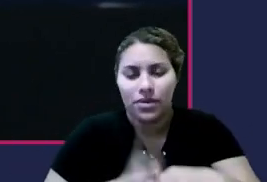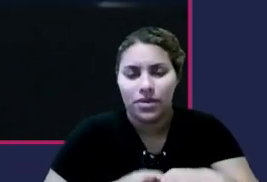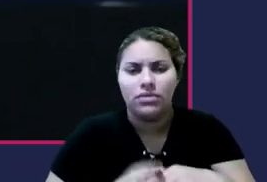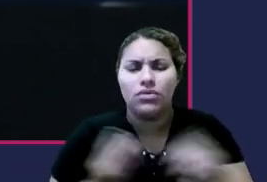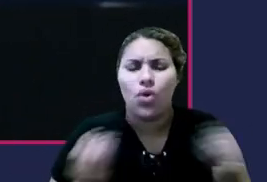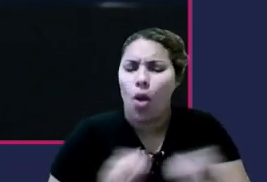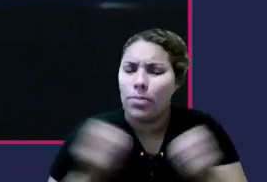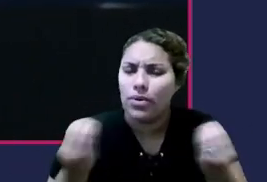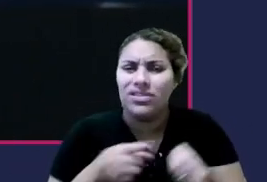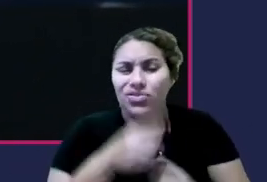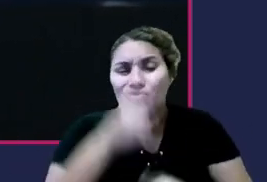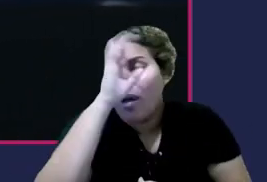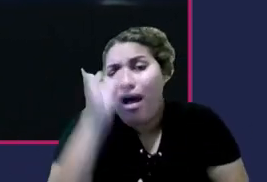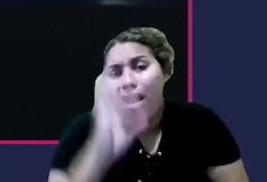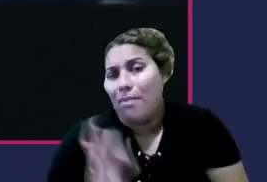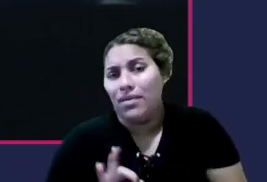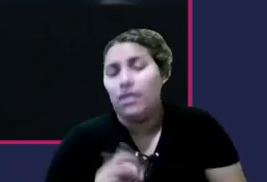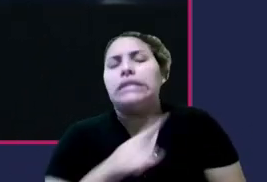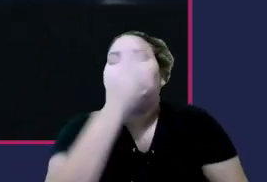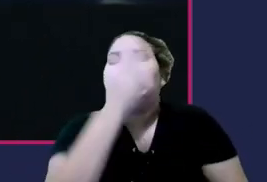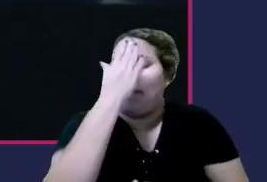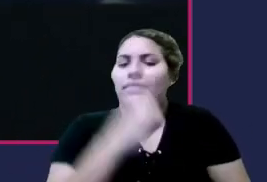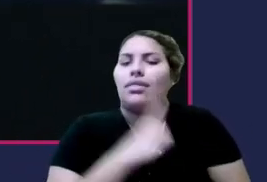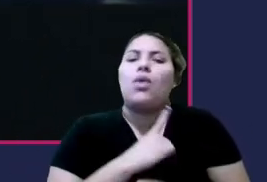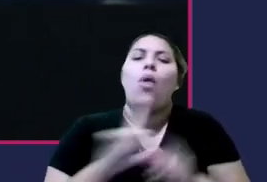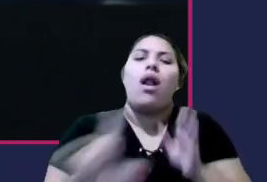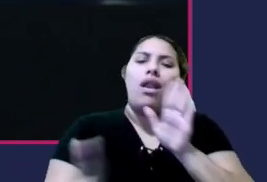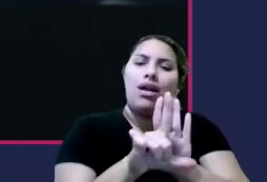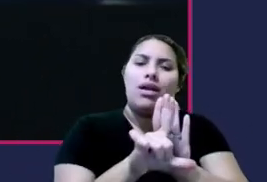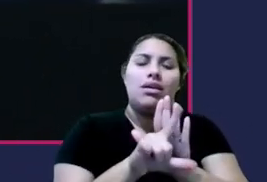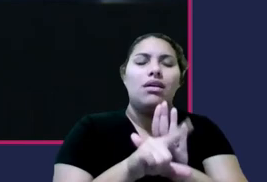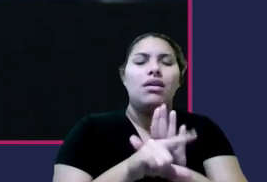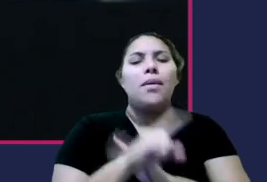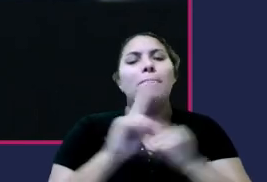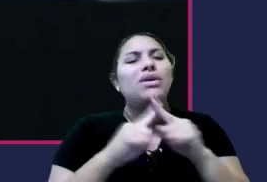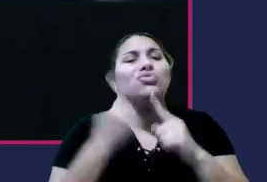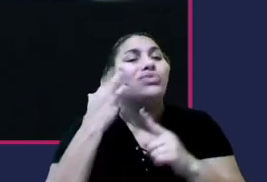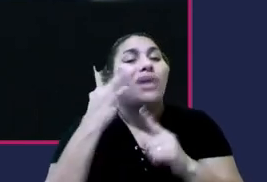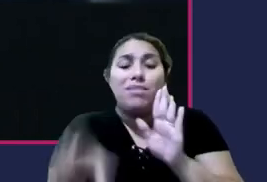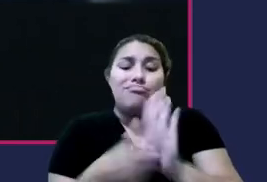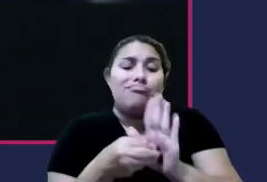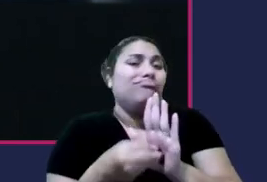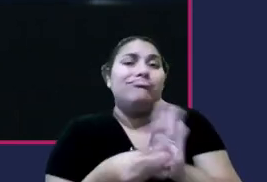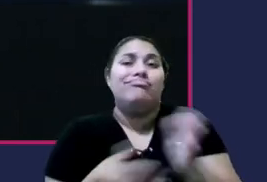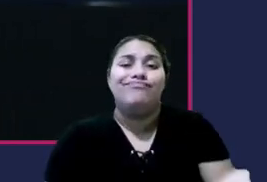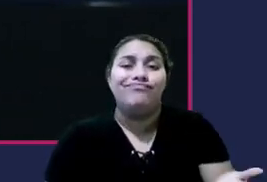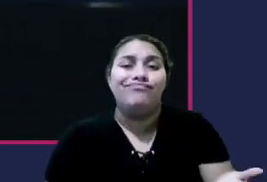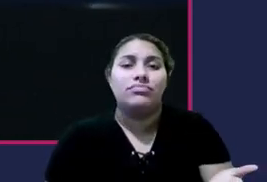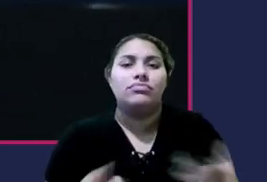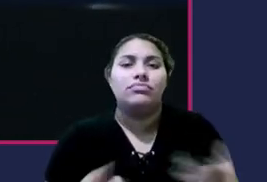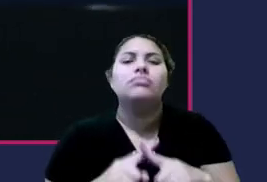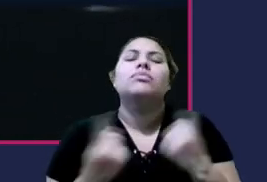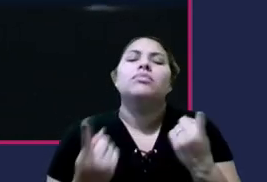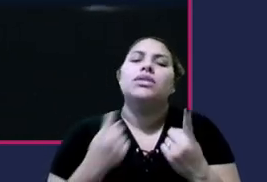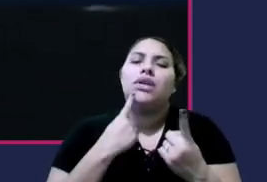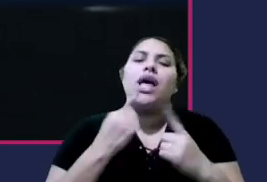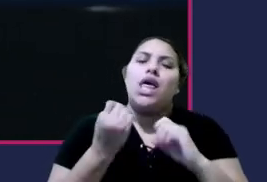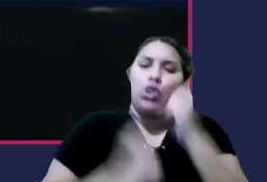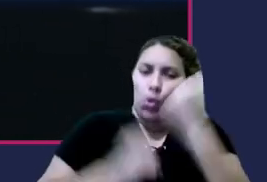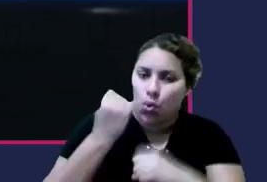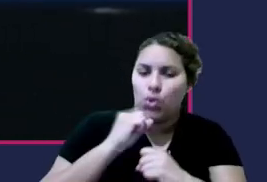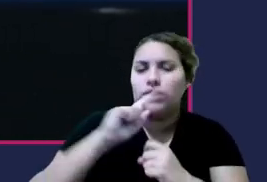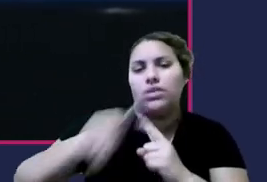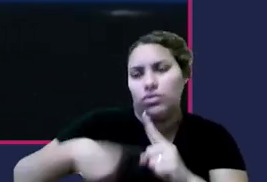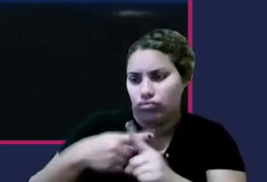because many of them are lost. They don't know what to do. They know there's a law, and they don't know how to implement it. Then